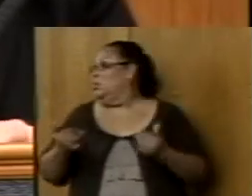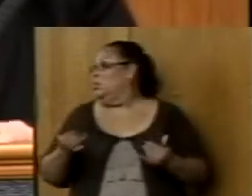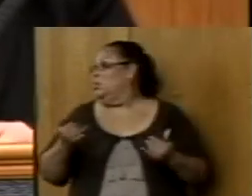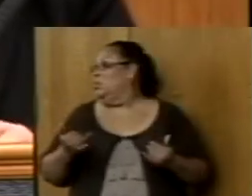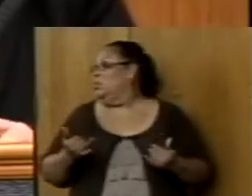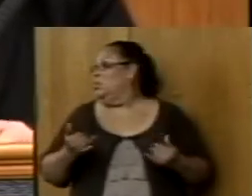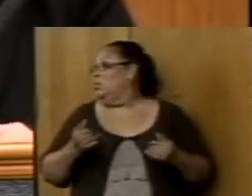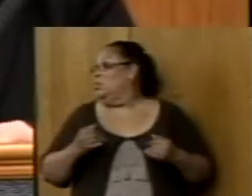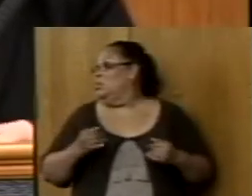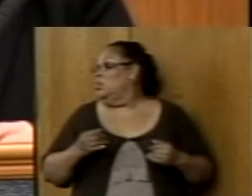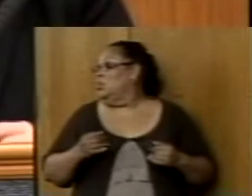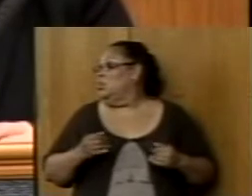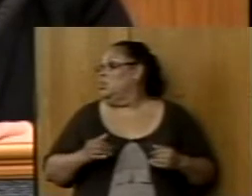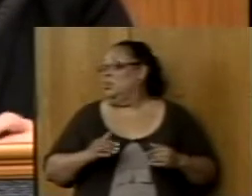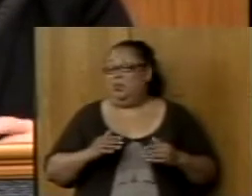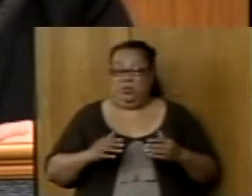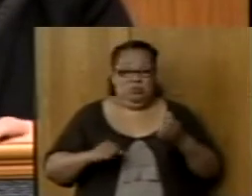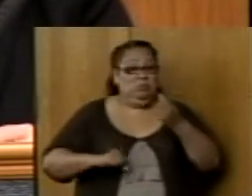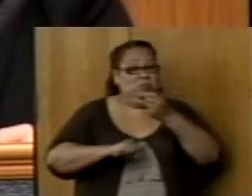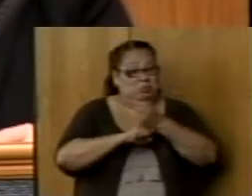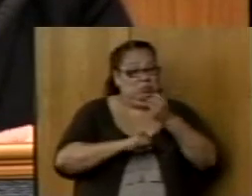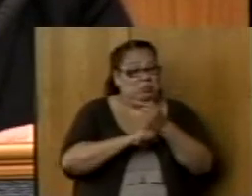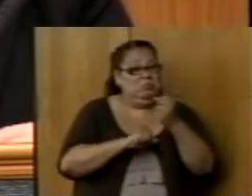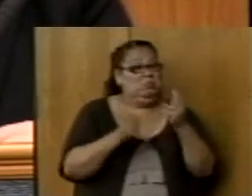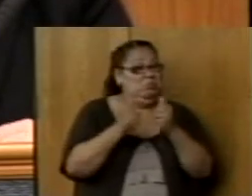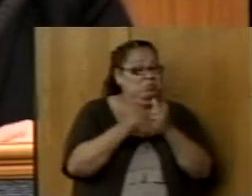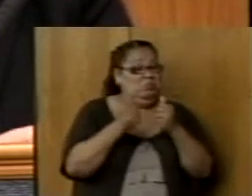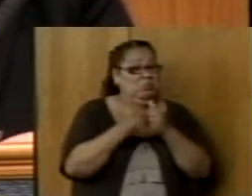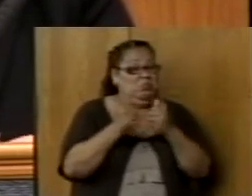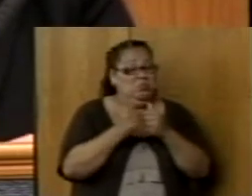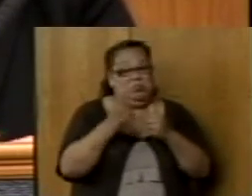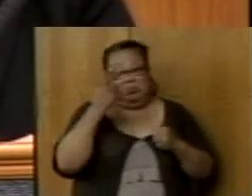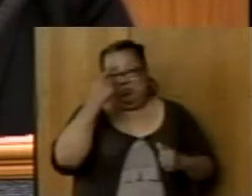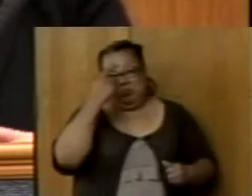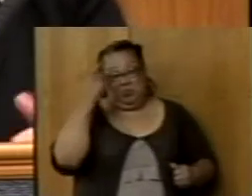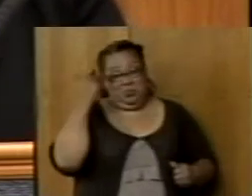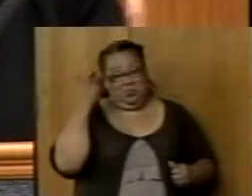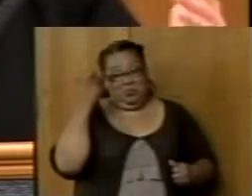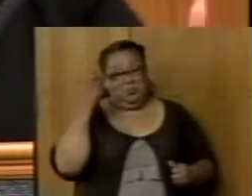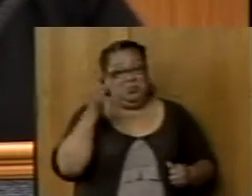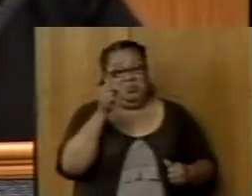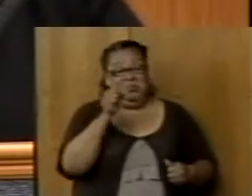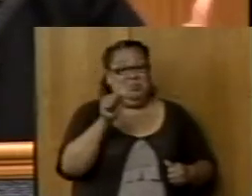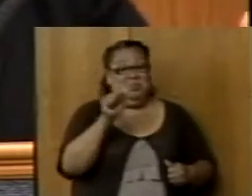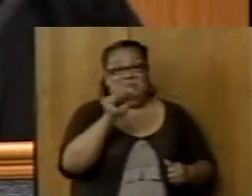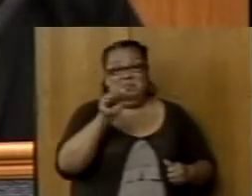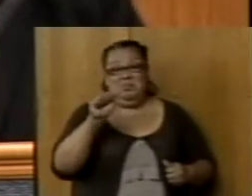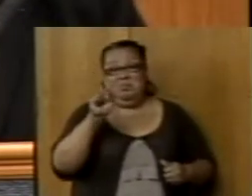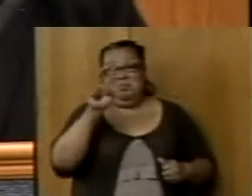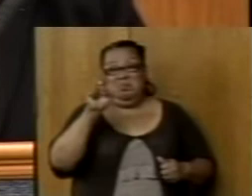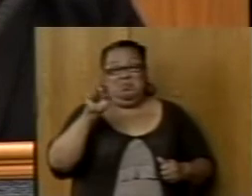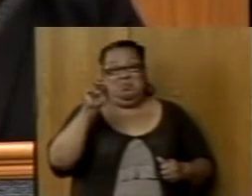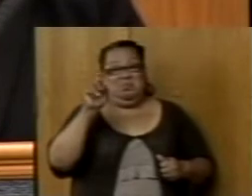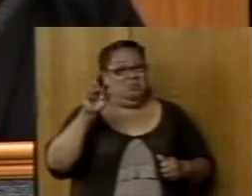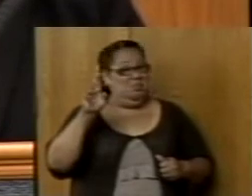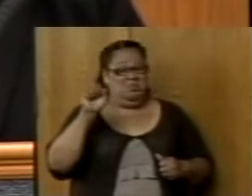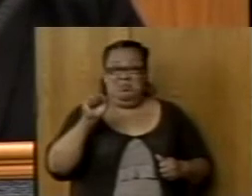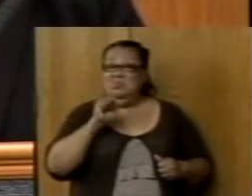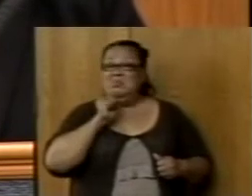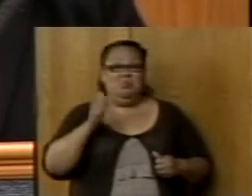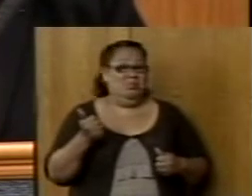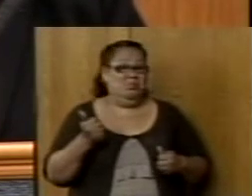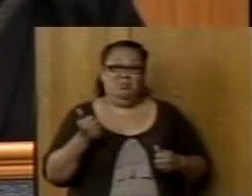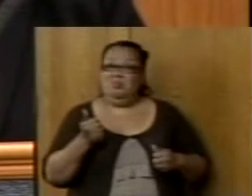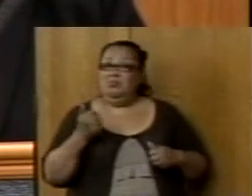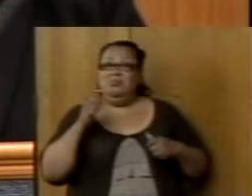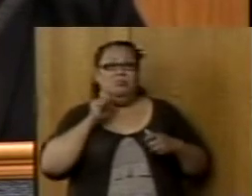thing that I just want to preface it with. At this point, Dr. Feather, because unfortunately I don't think the data is going to be impressive to you in terms